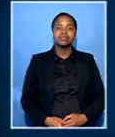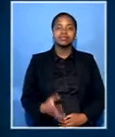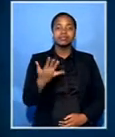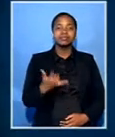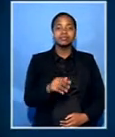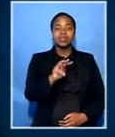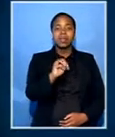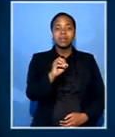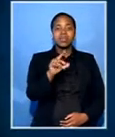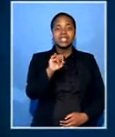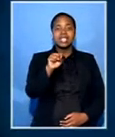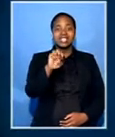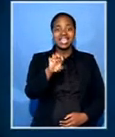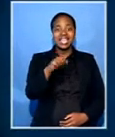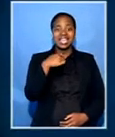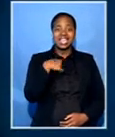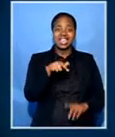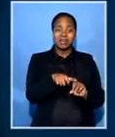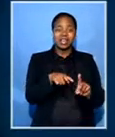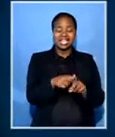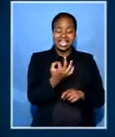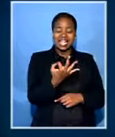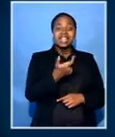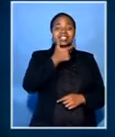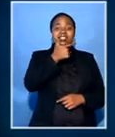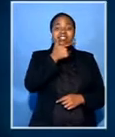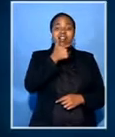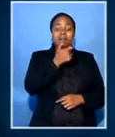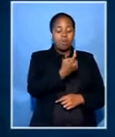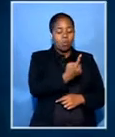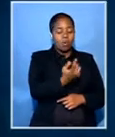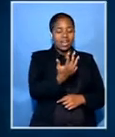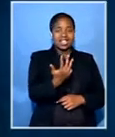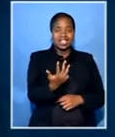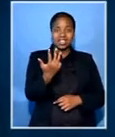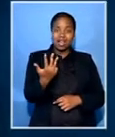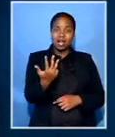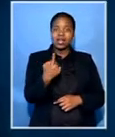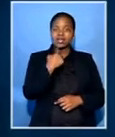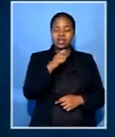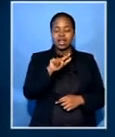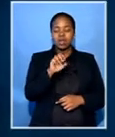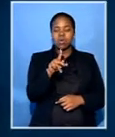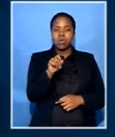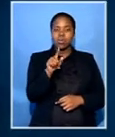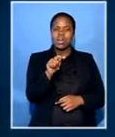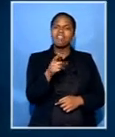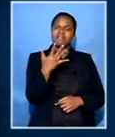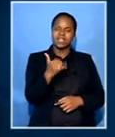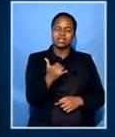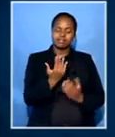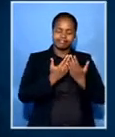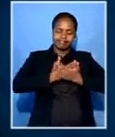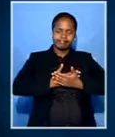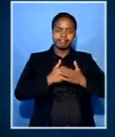Meanwhile, Modise's successor and the man who signed the deal on the 3rd of December 1999, Mosioua Lekota, started testifying earlier